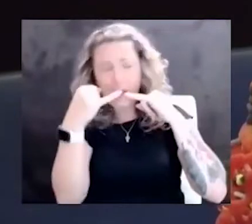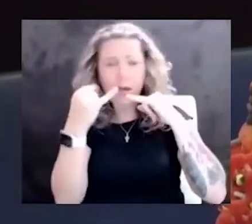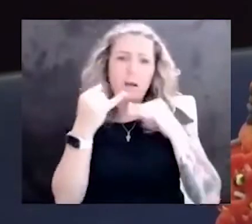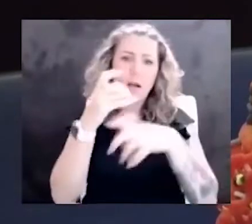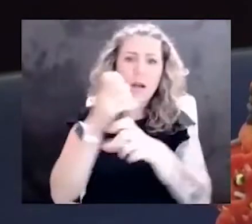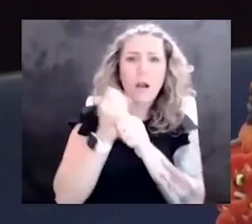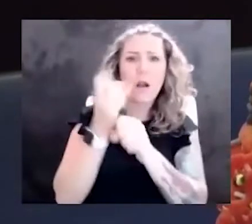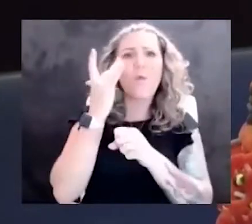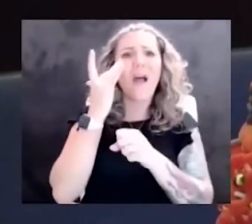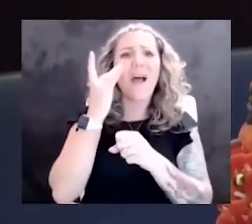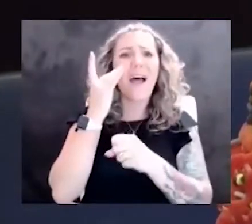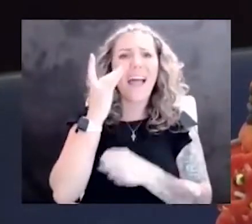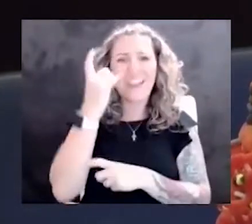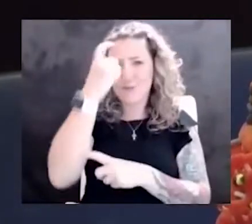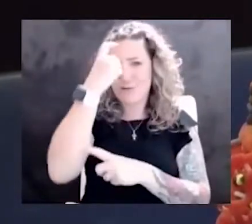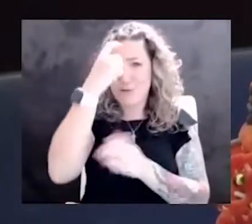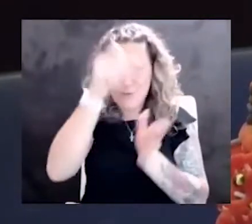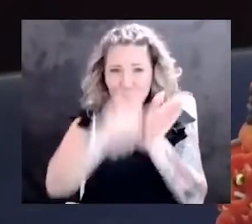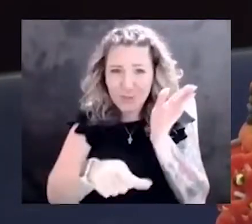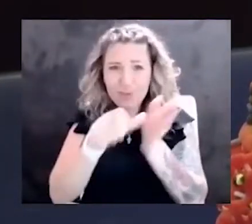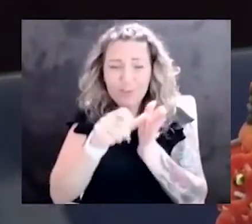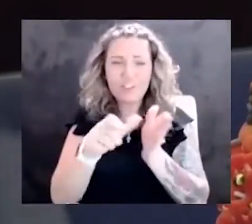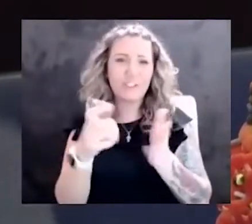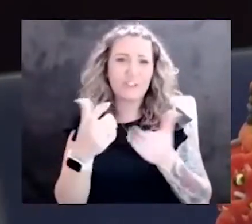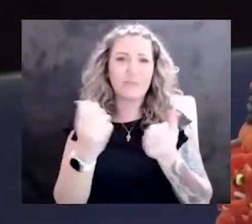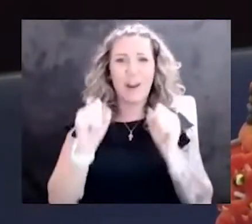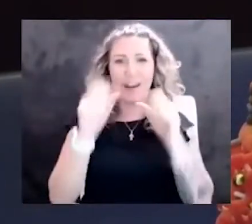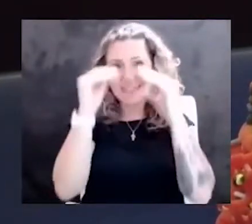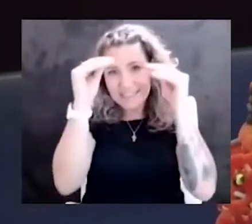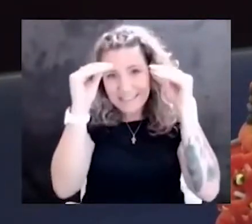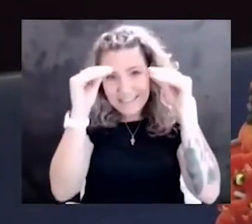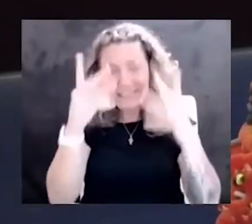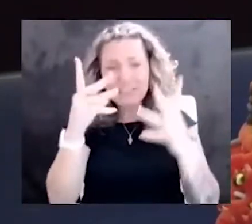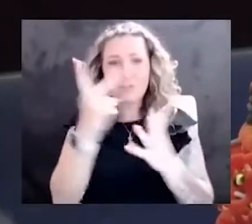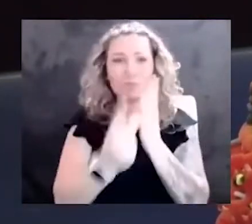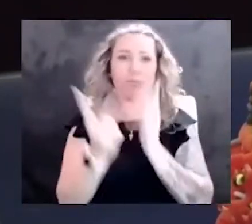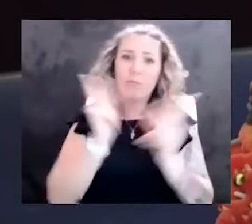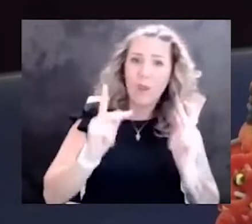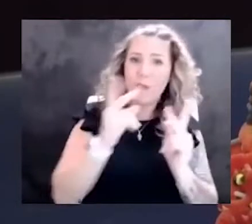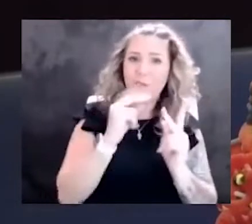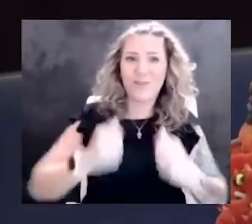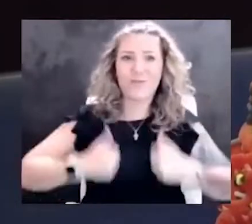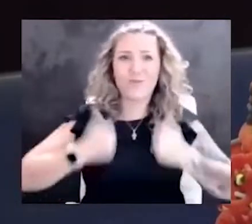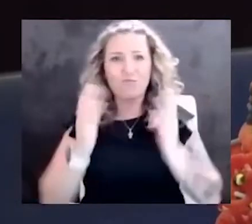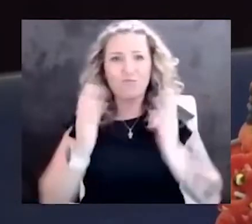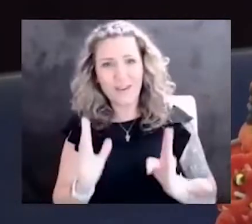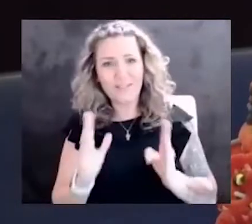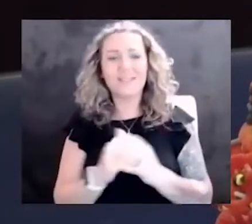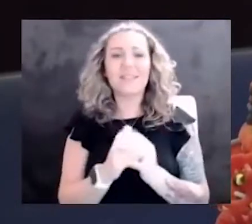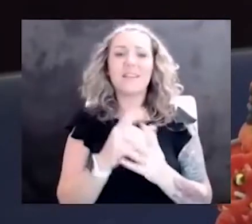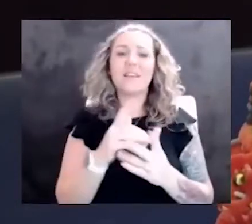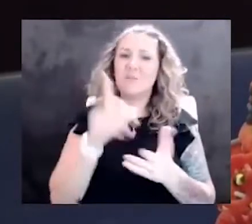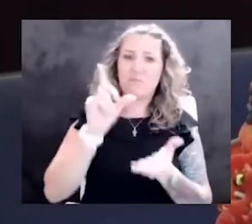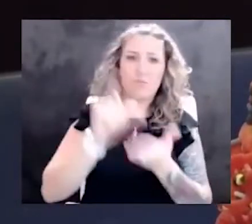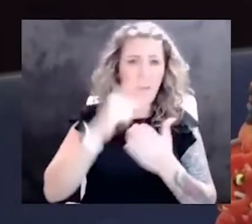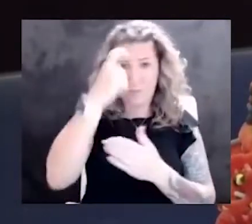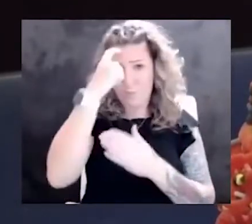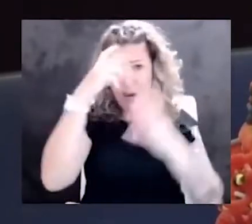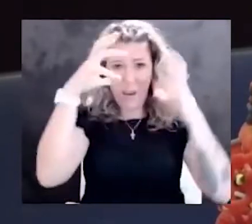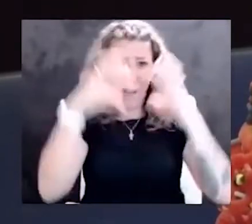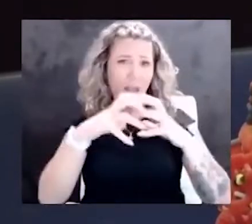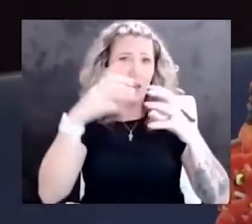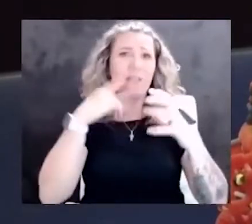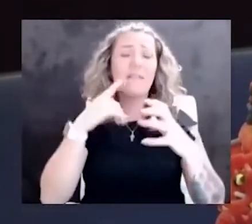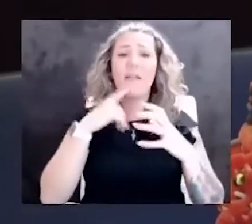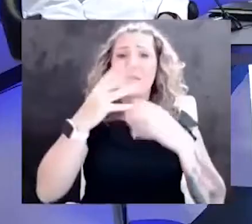neurosurgeons, we're trying to teach both people and our residents, and so we can print up a brain, we can print the blood vessels in the brain. Dr. Norman